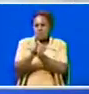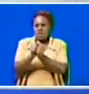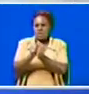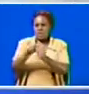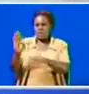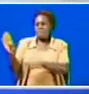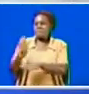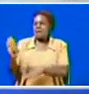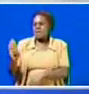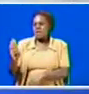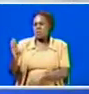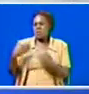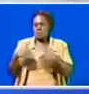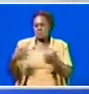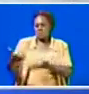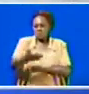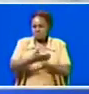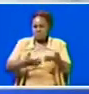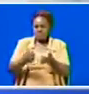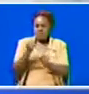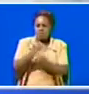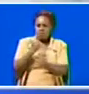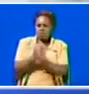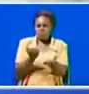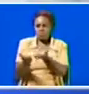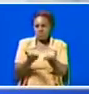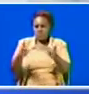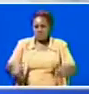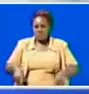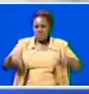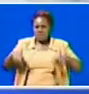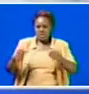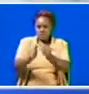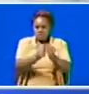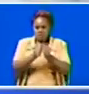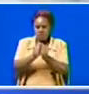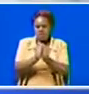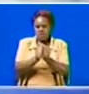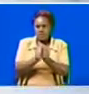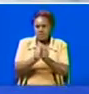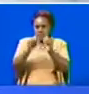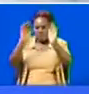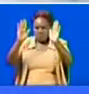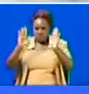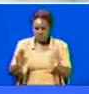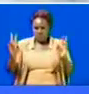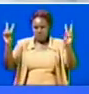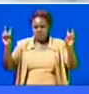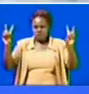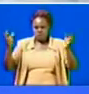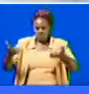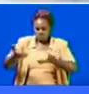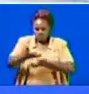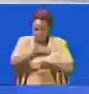Baringo. They should interact, do business, and live together. So there is an important issue of